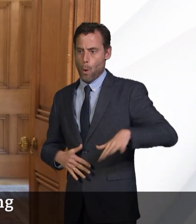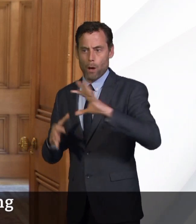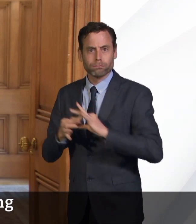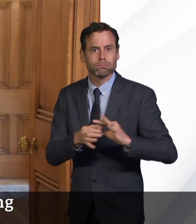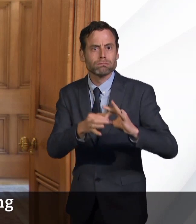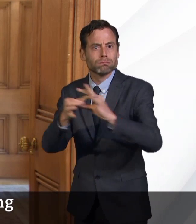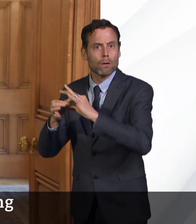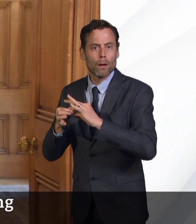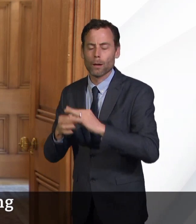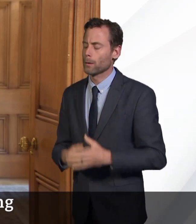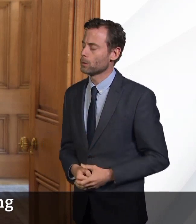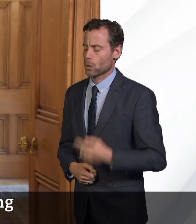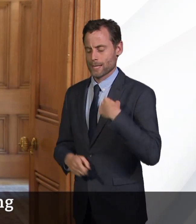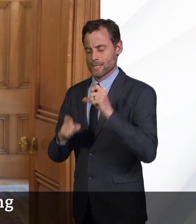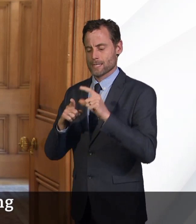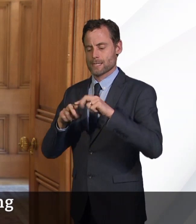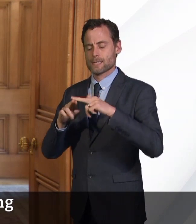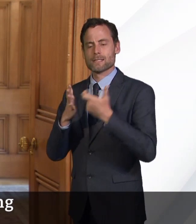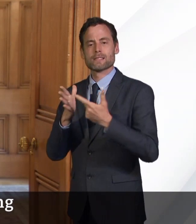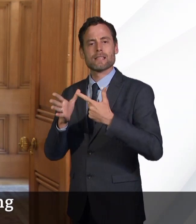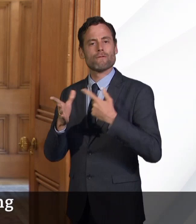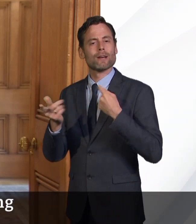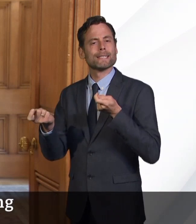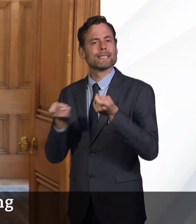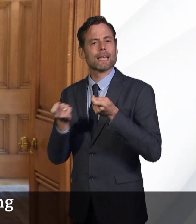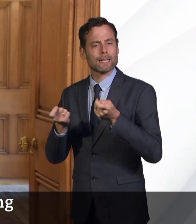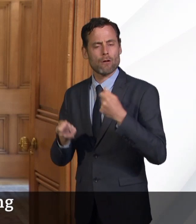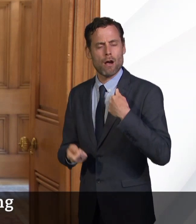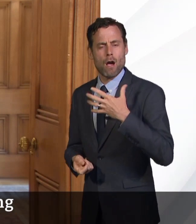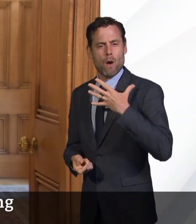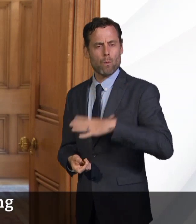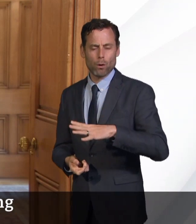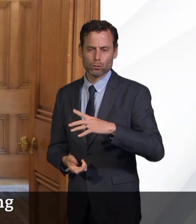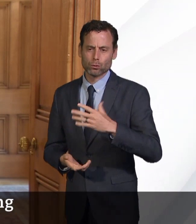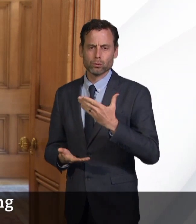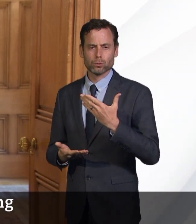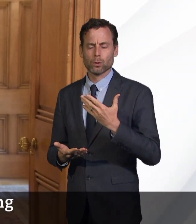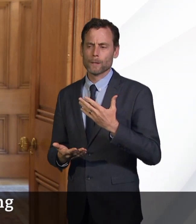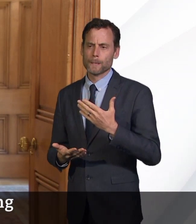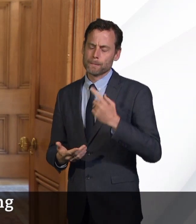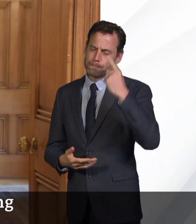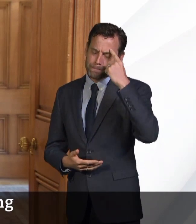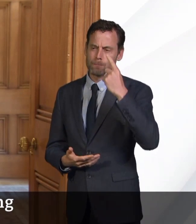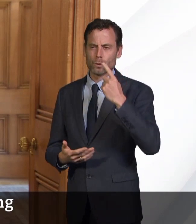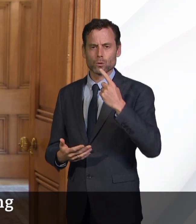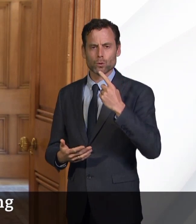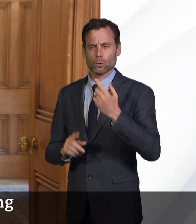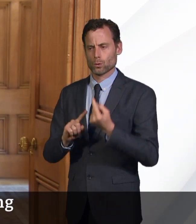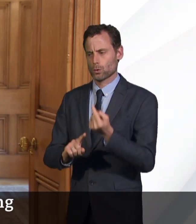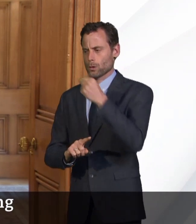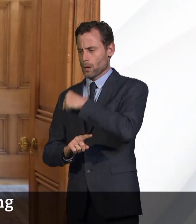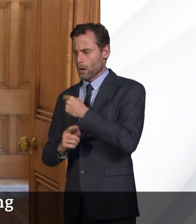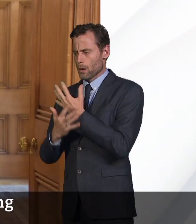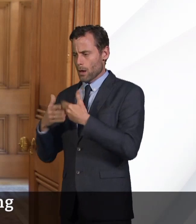Secretary, I would like to take this opportunity to record the efforts of those who also contributed in a non-military way,